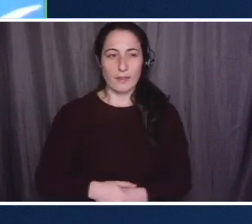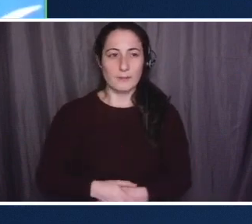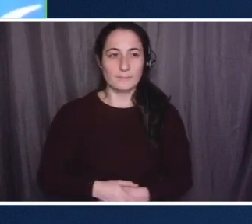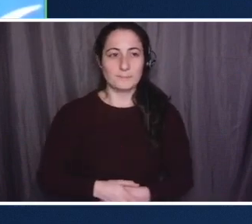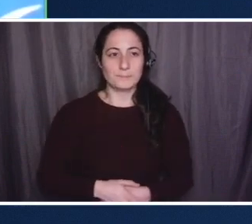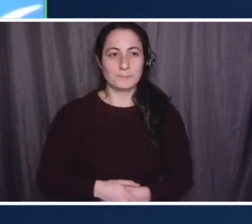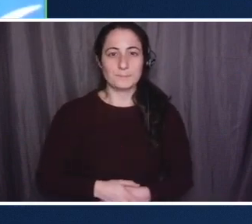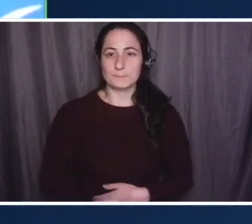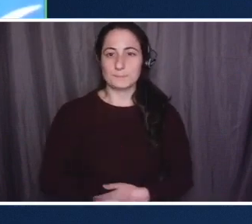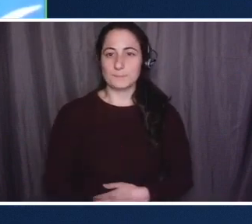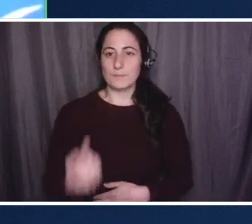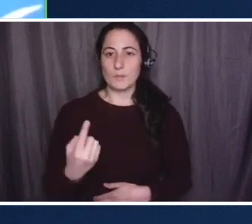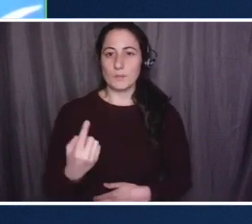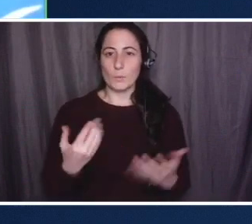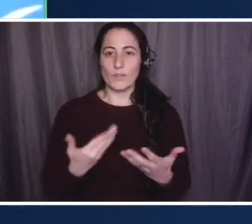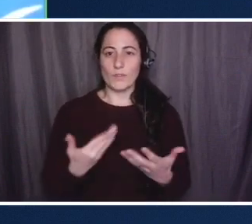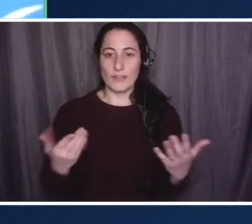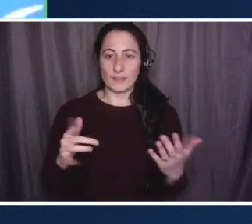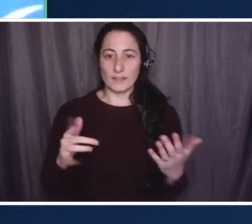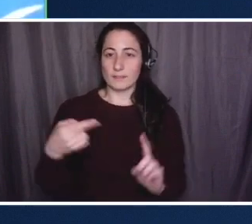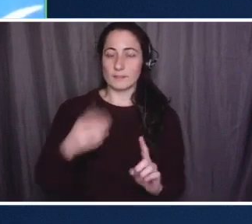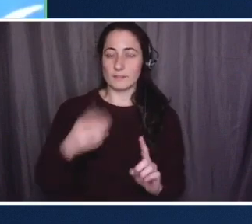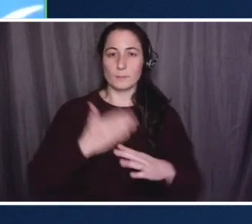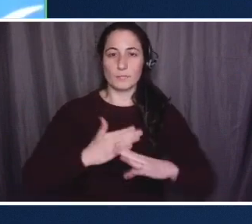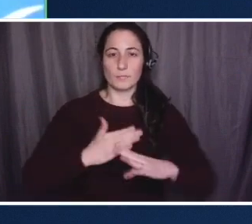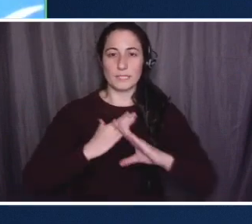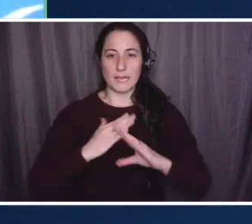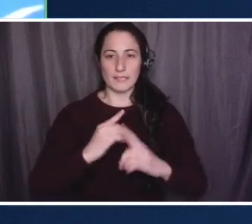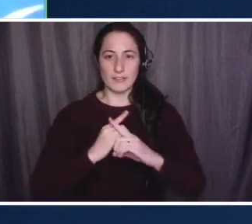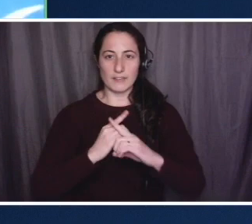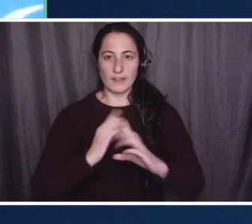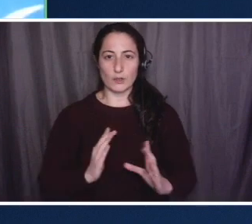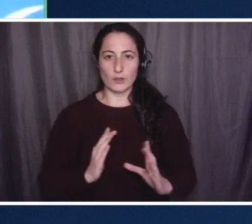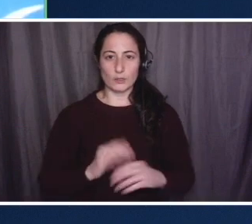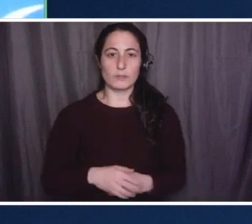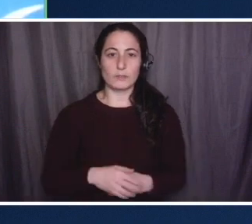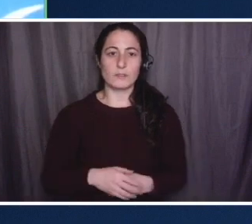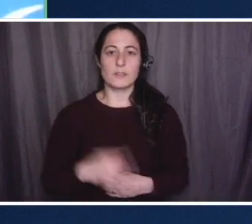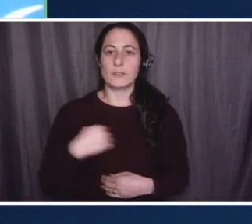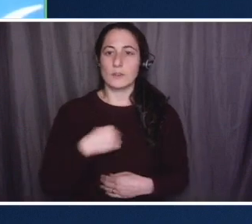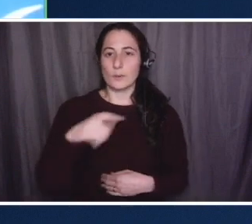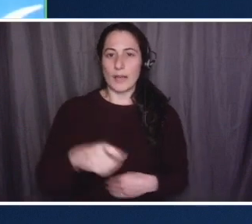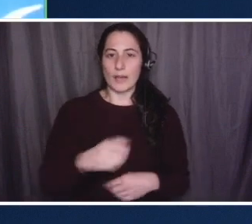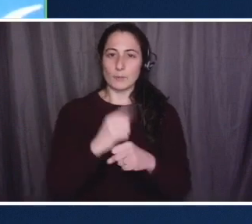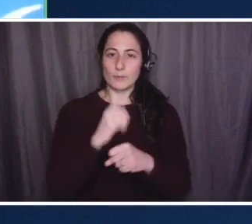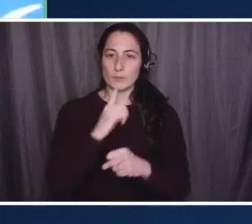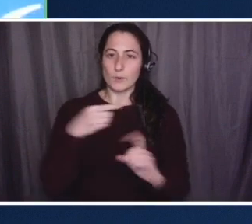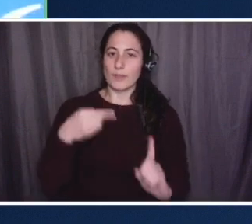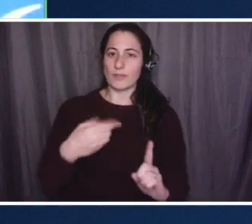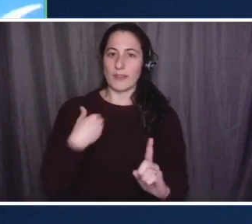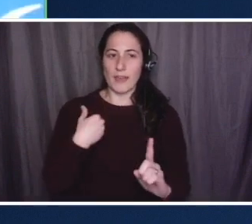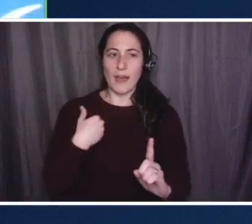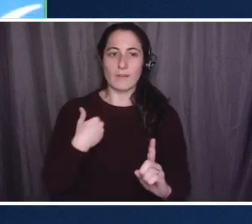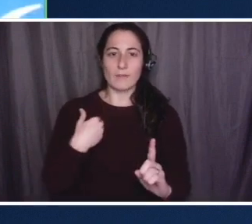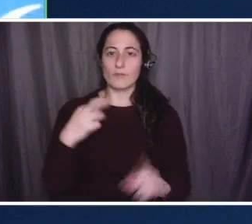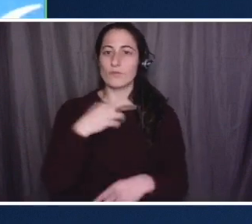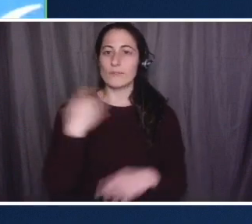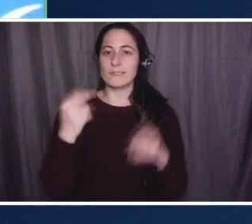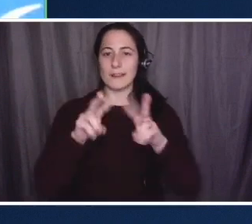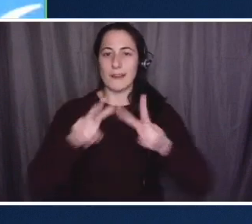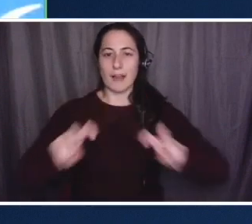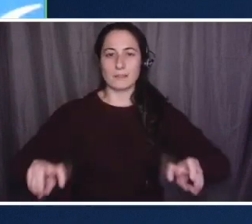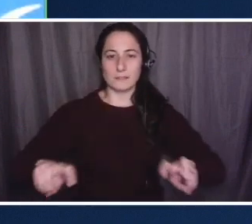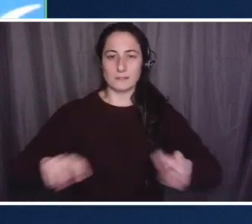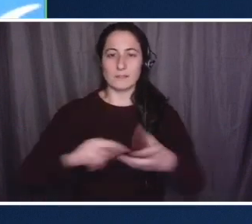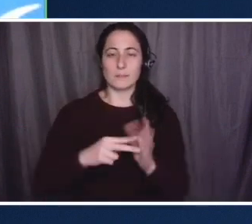is protect the defenders. We have to make sure that they have risk analysis to see what are the risks that they